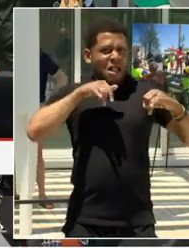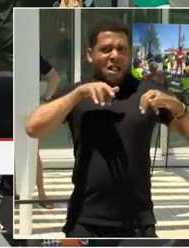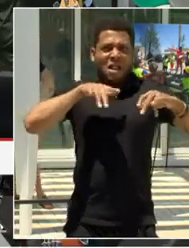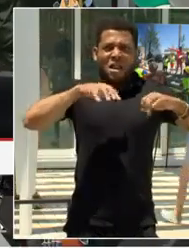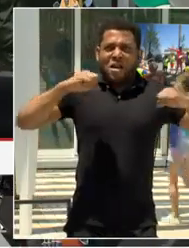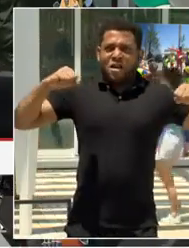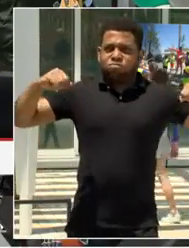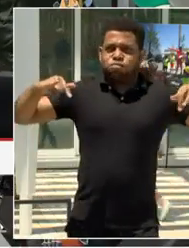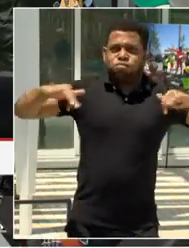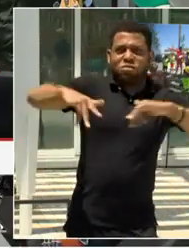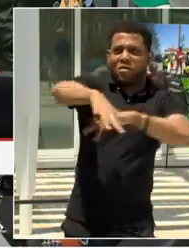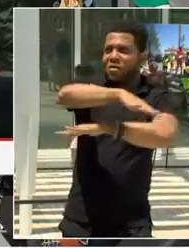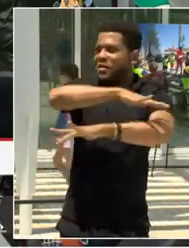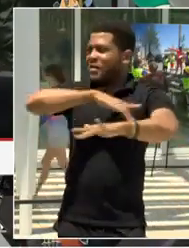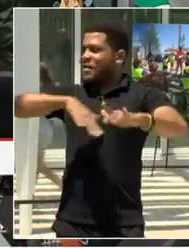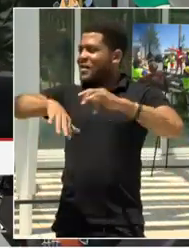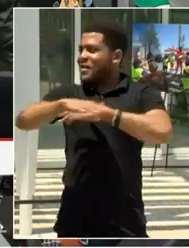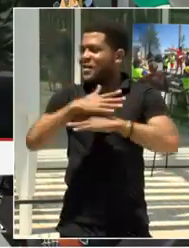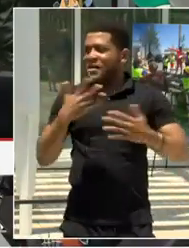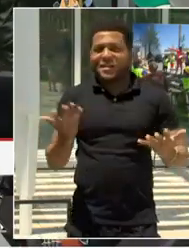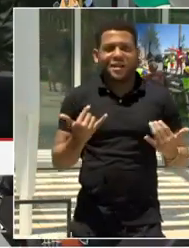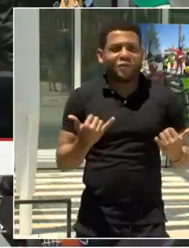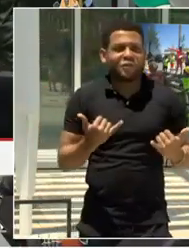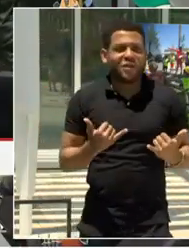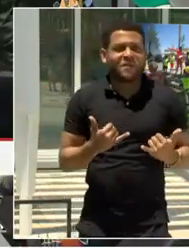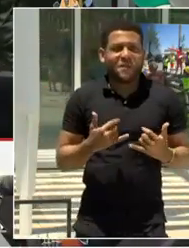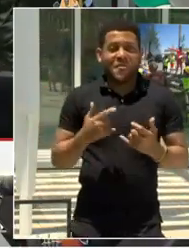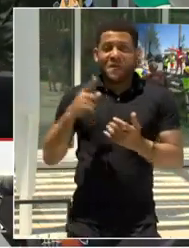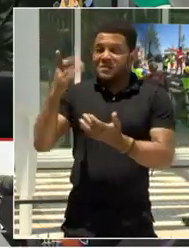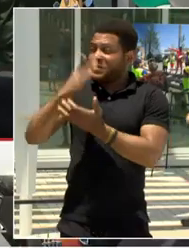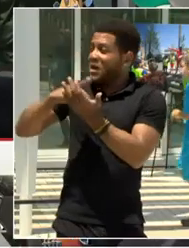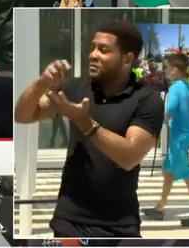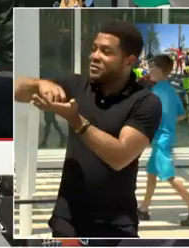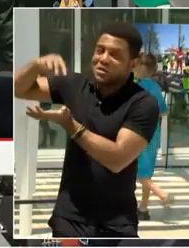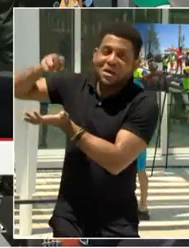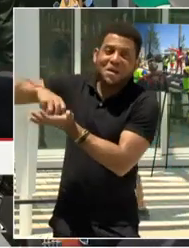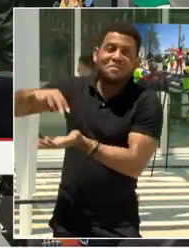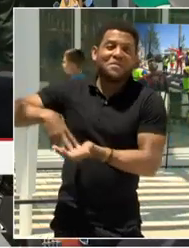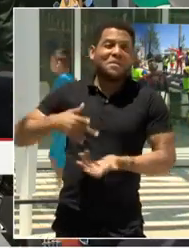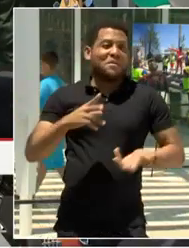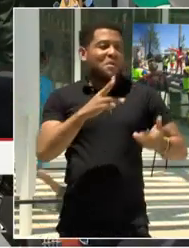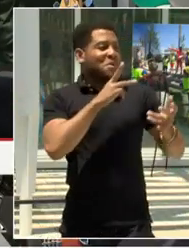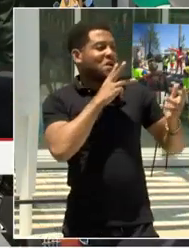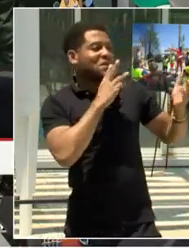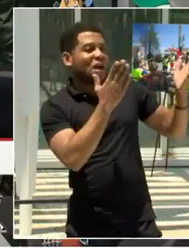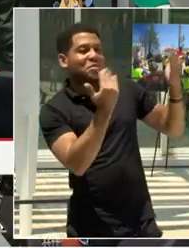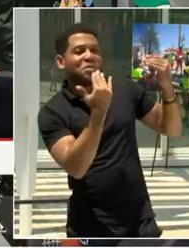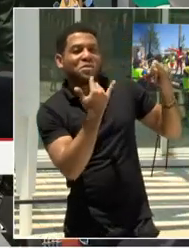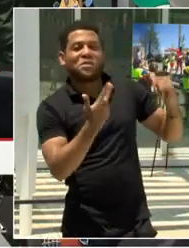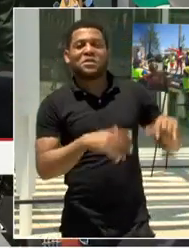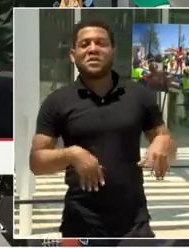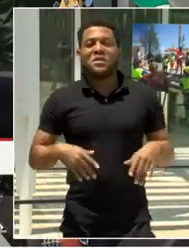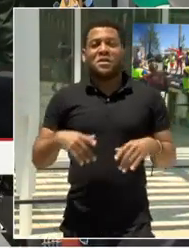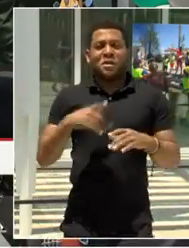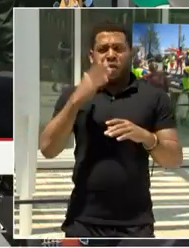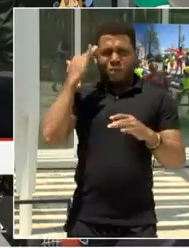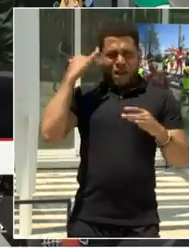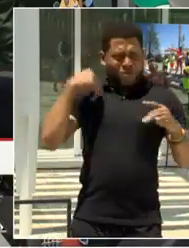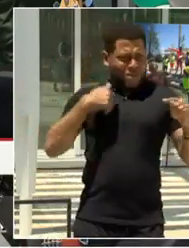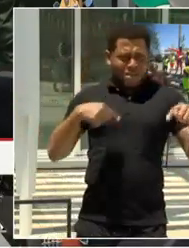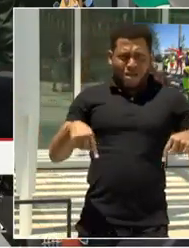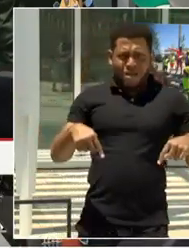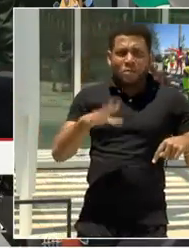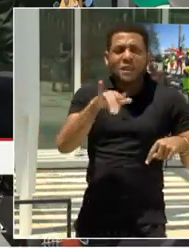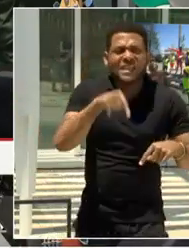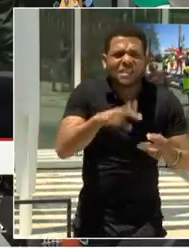bouncy house, you're in the cooling station. You're here because this place matters. We are located